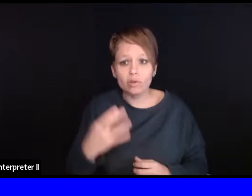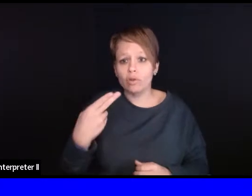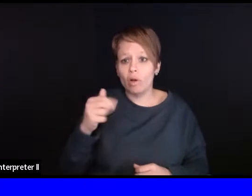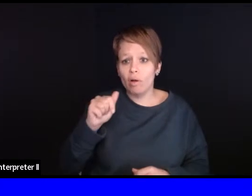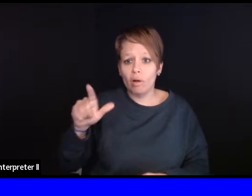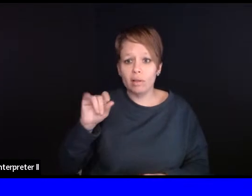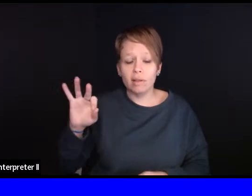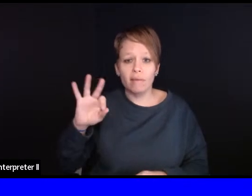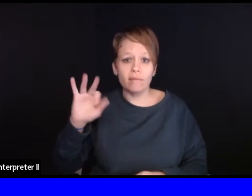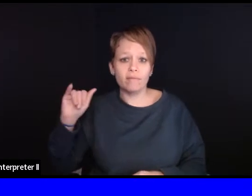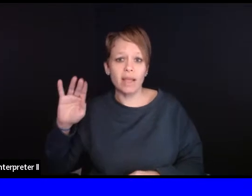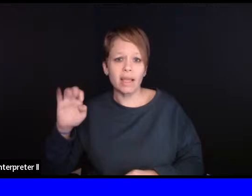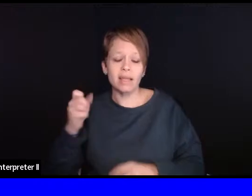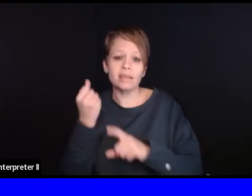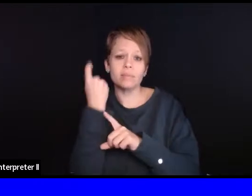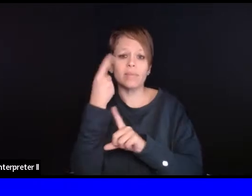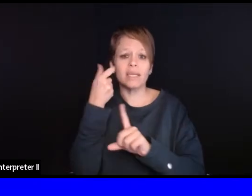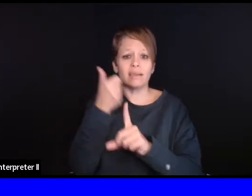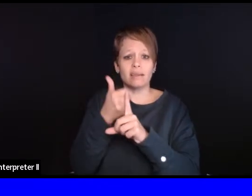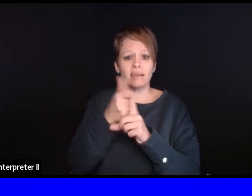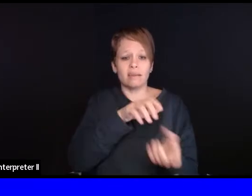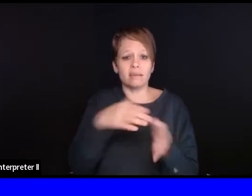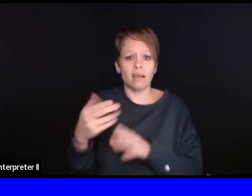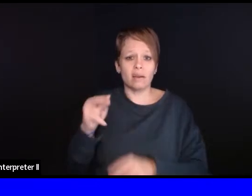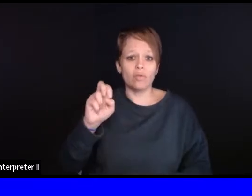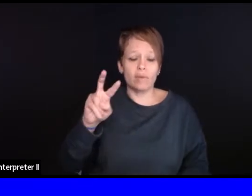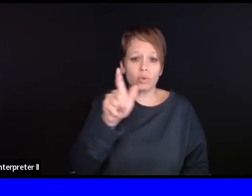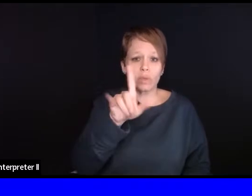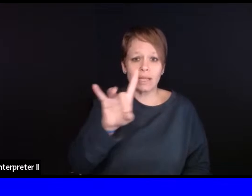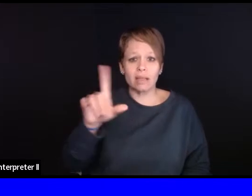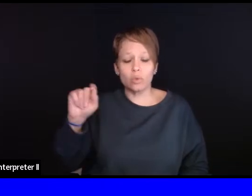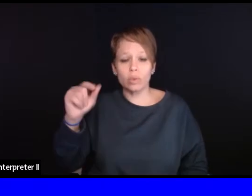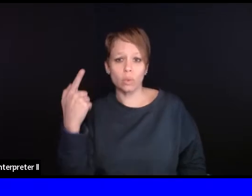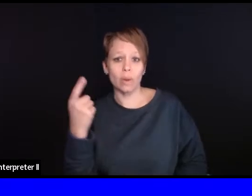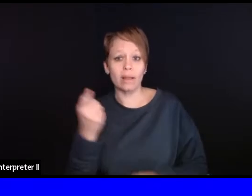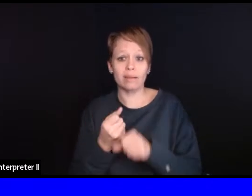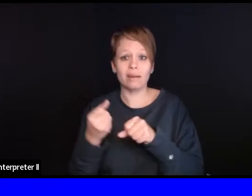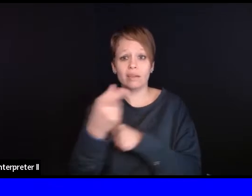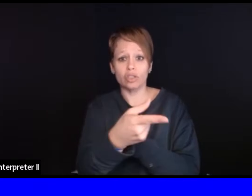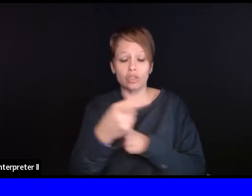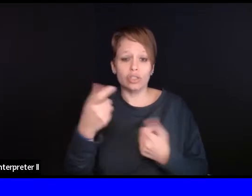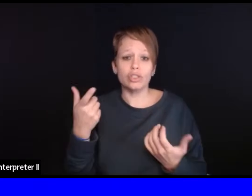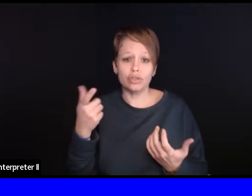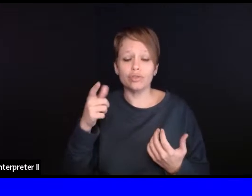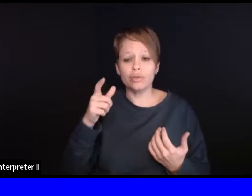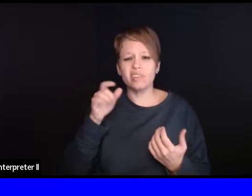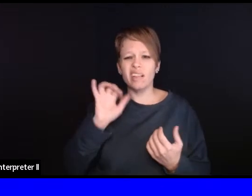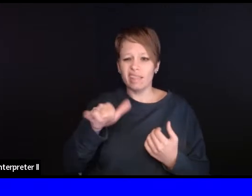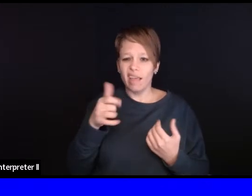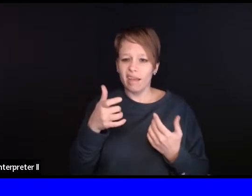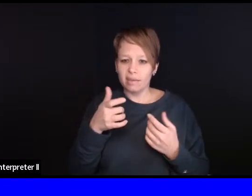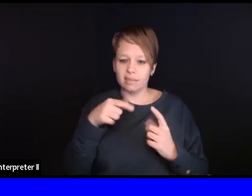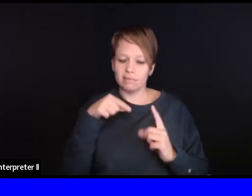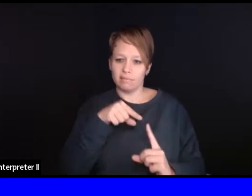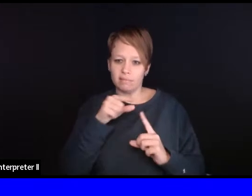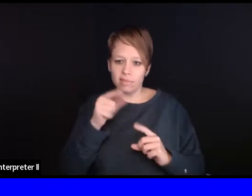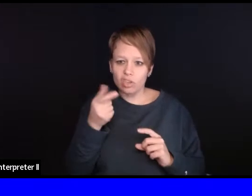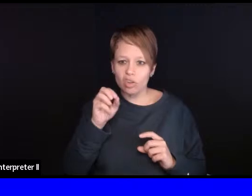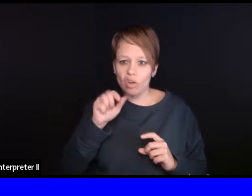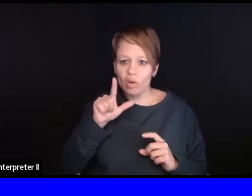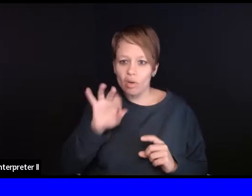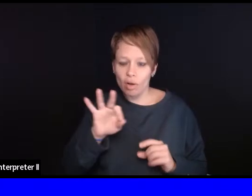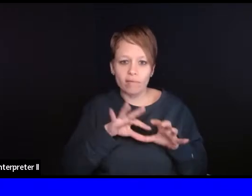on November 28th, 2021. The next year, the Langston Golf Conservancy established the annual Lee Elder Memorial Golf